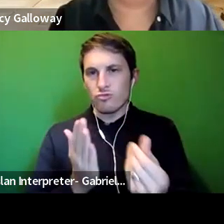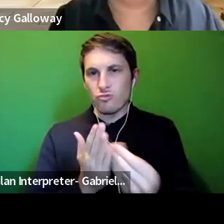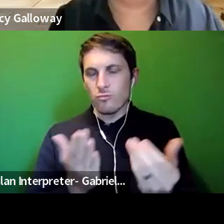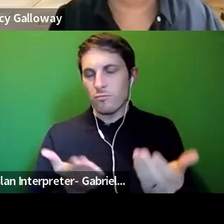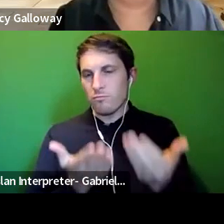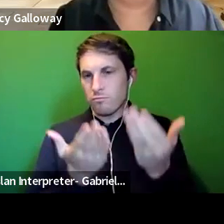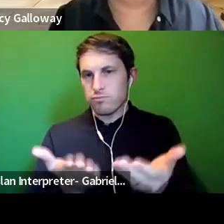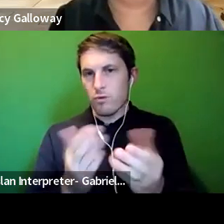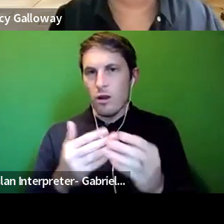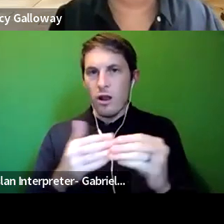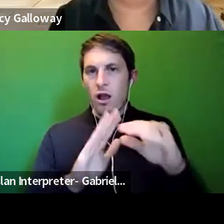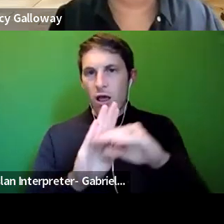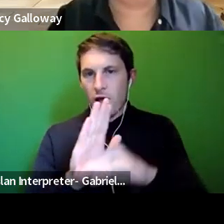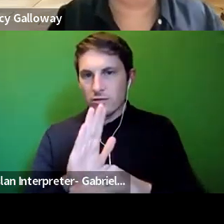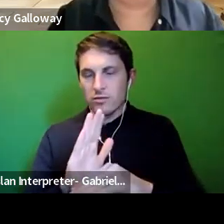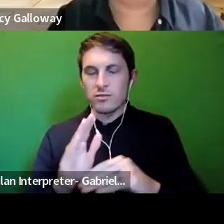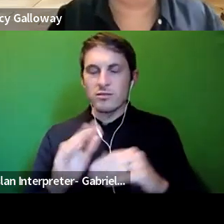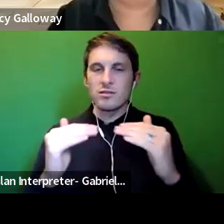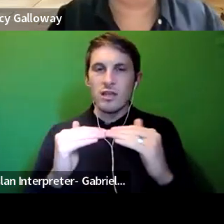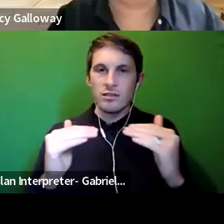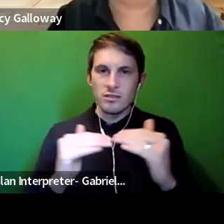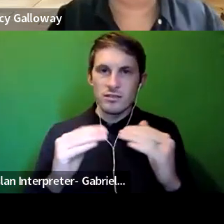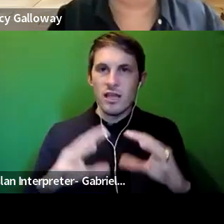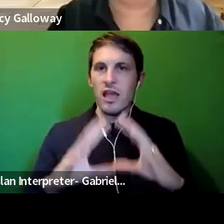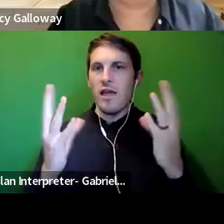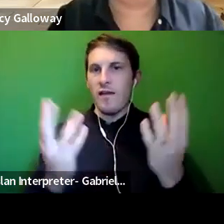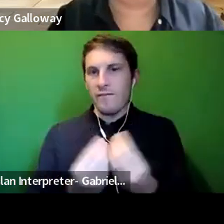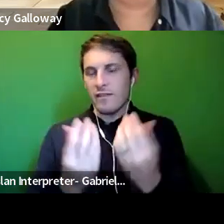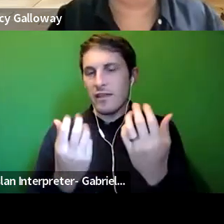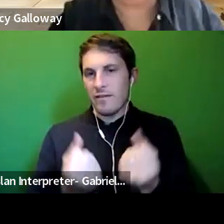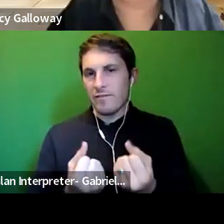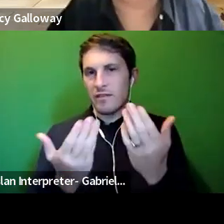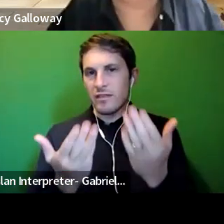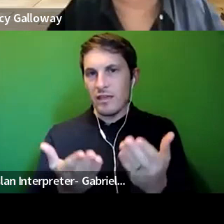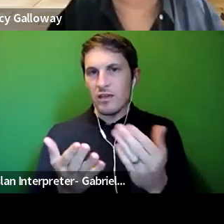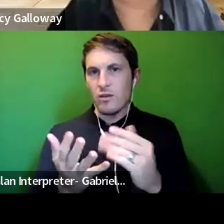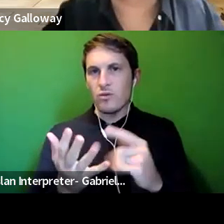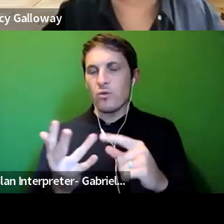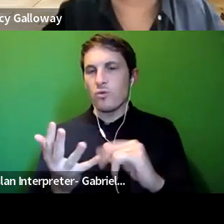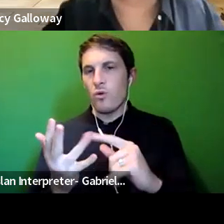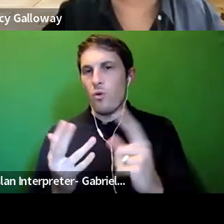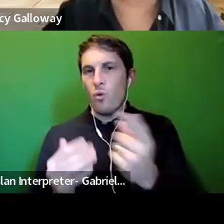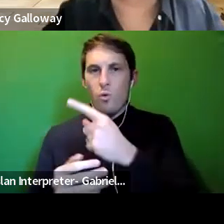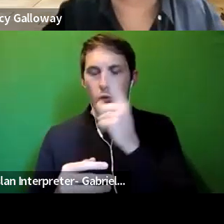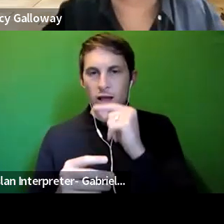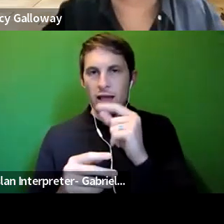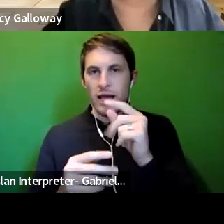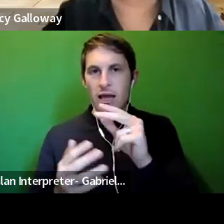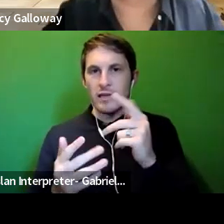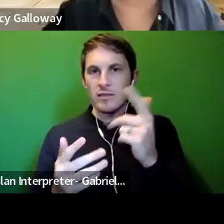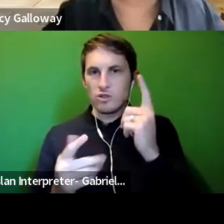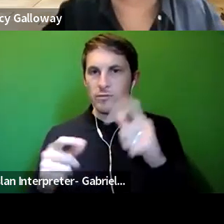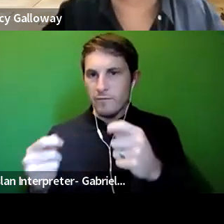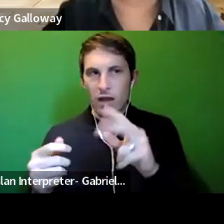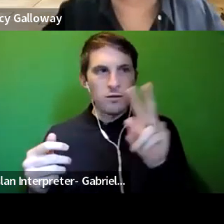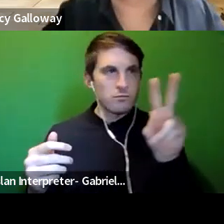resources, guidelines, standards, everything is there that everyone can follow to them.